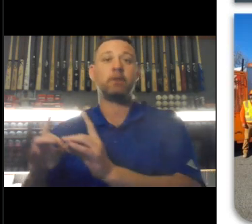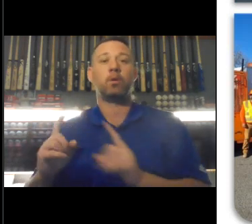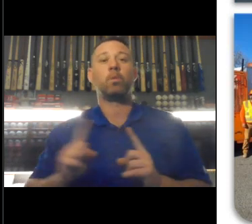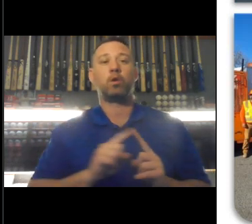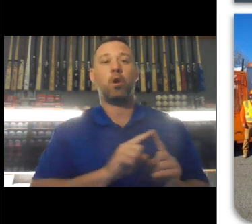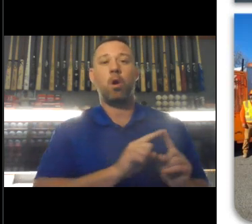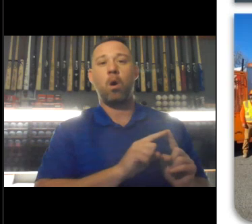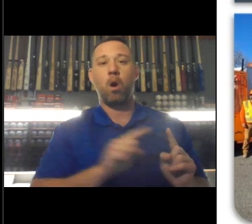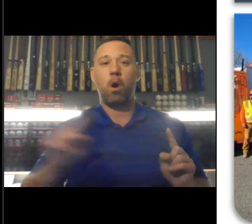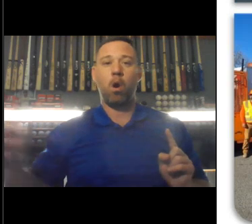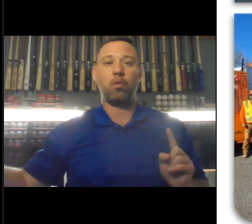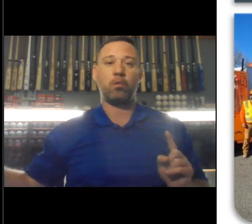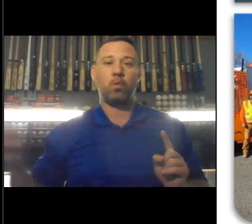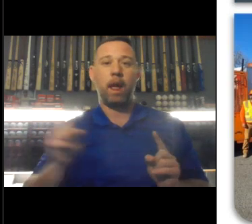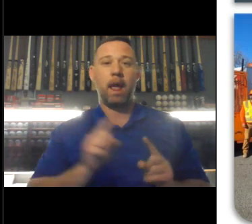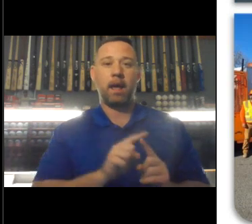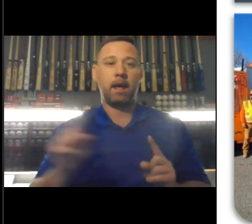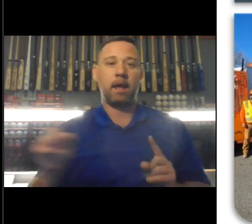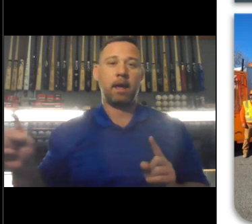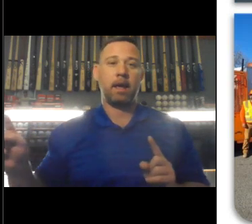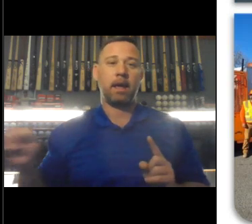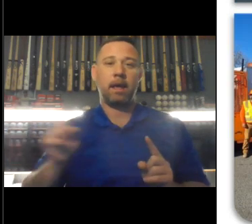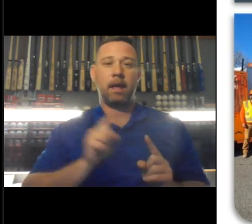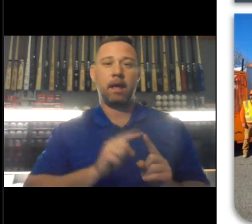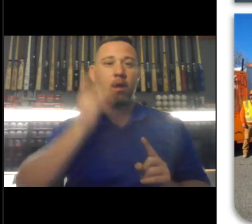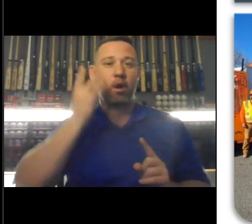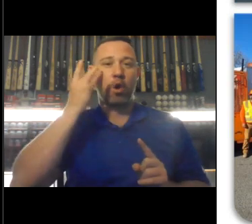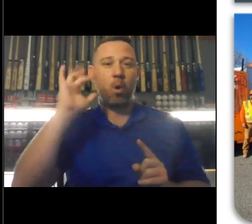on the Golden Gate Bridge 3.5 times. That's just tires.